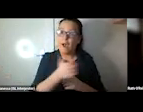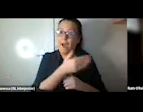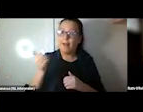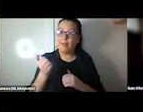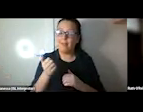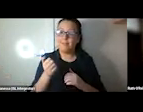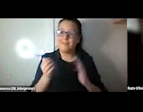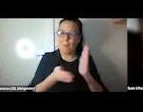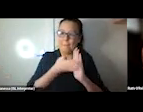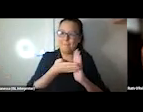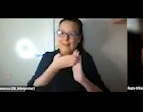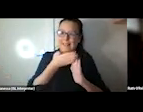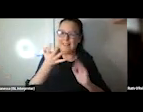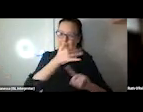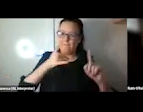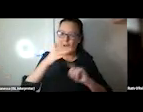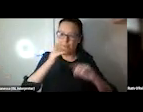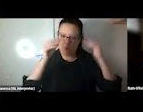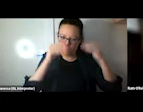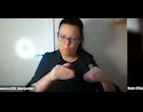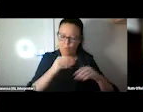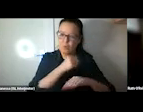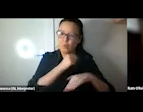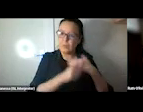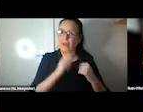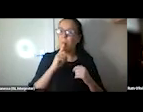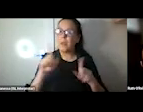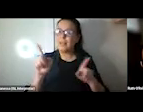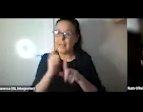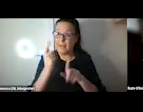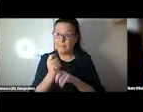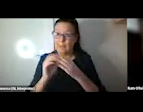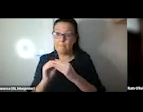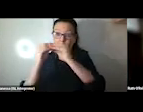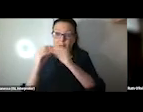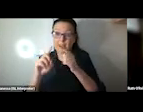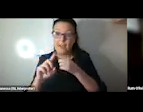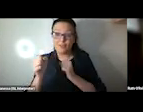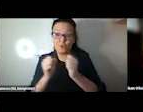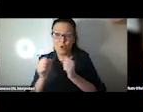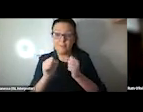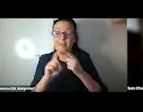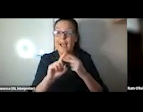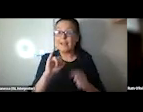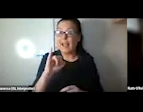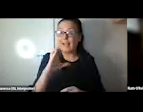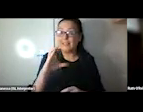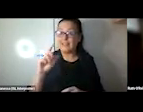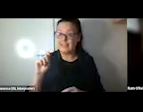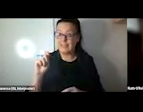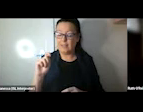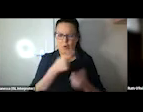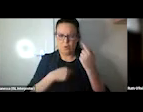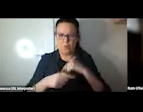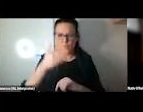which is our focus here today, but also across products and services and ICT. And we know in practice that the design of